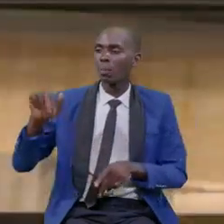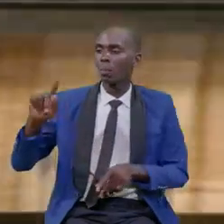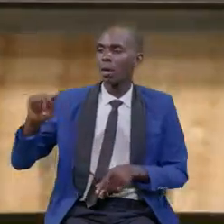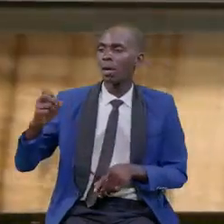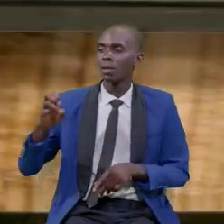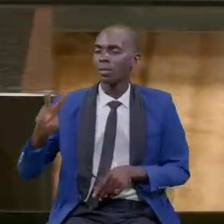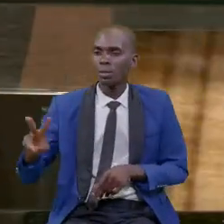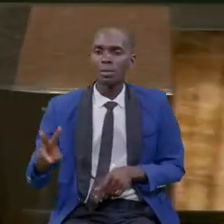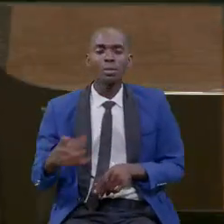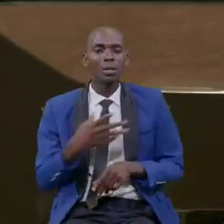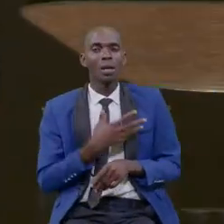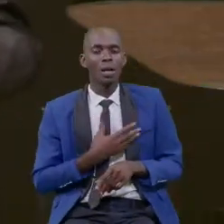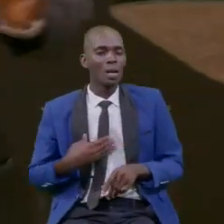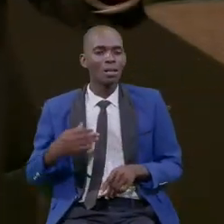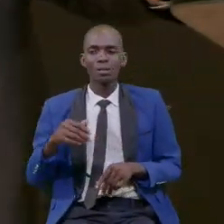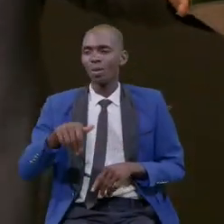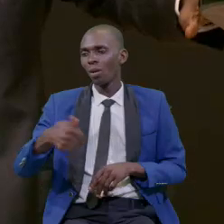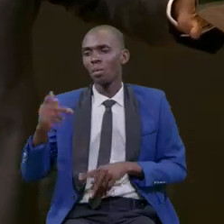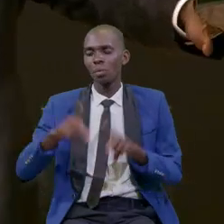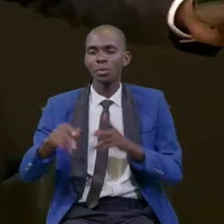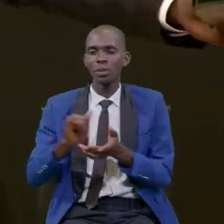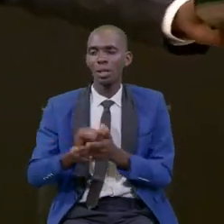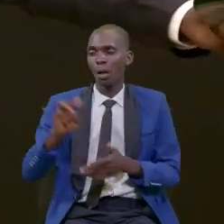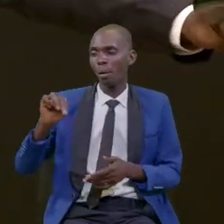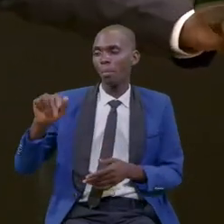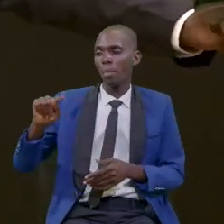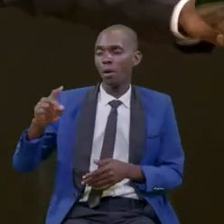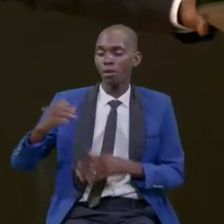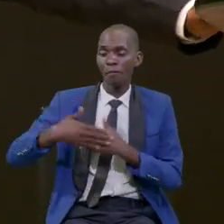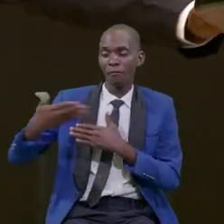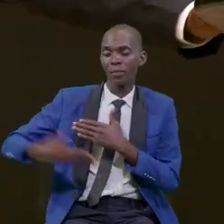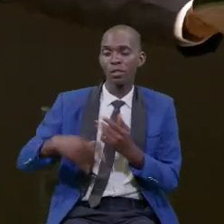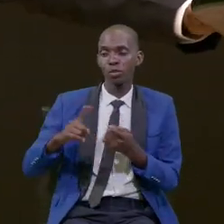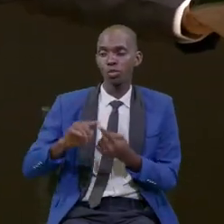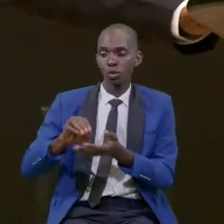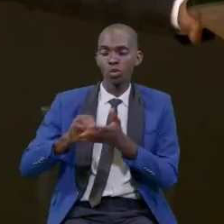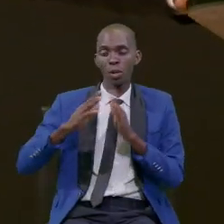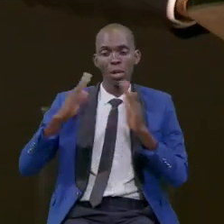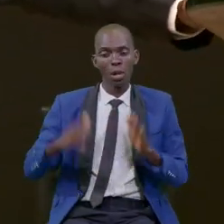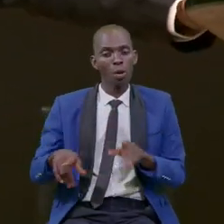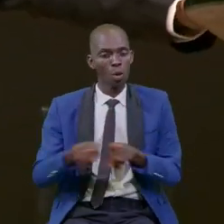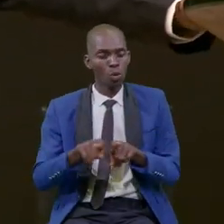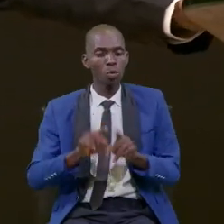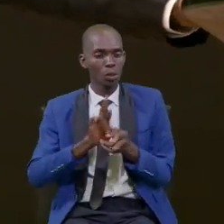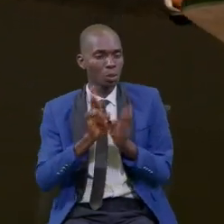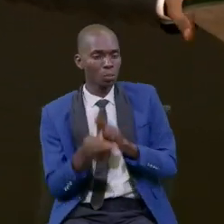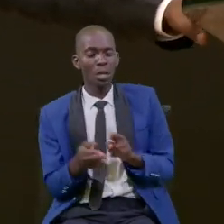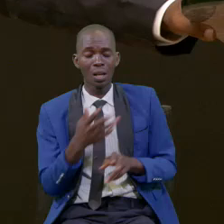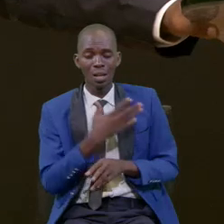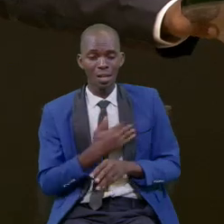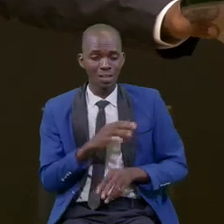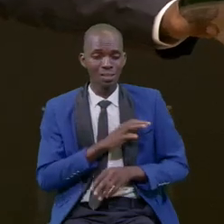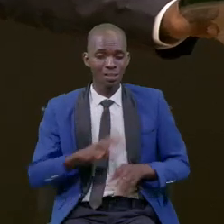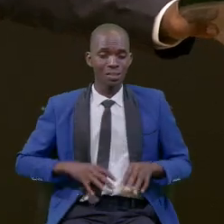other publicans that Matthew invited to his house, they also repented. And Jesus said, you